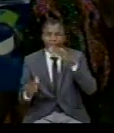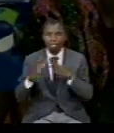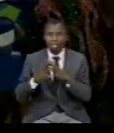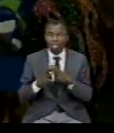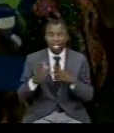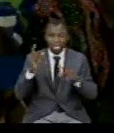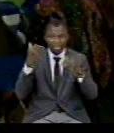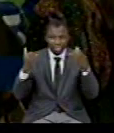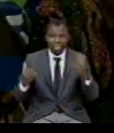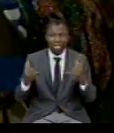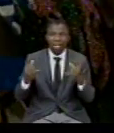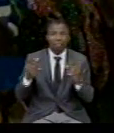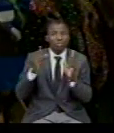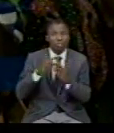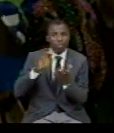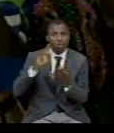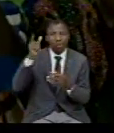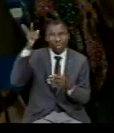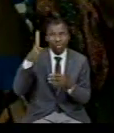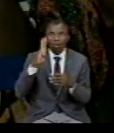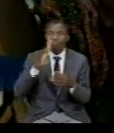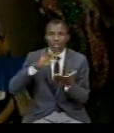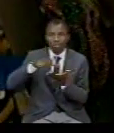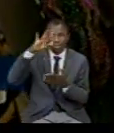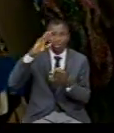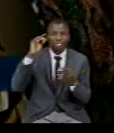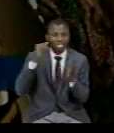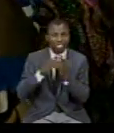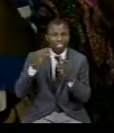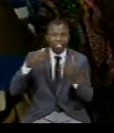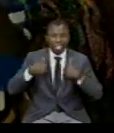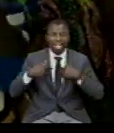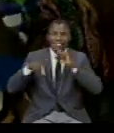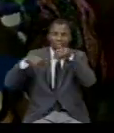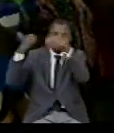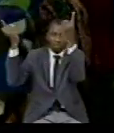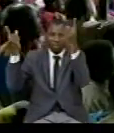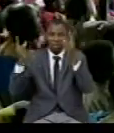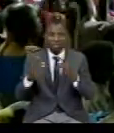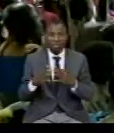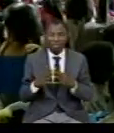be the glory, it has gone. Praise the Lord! Lampoma.